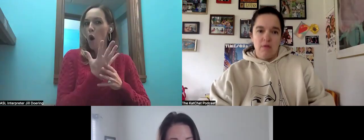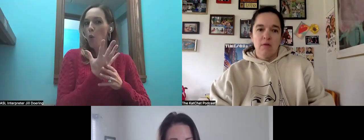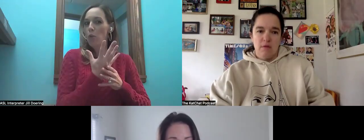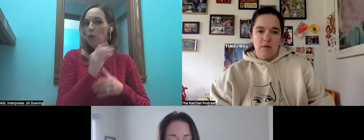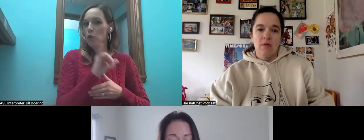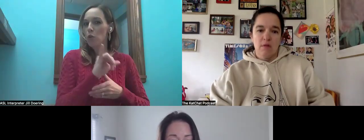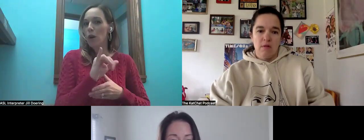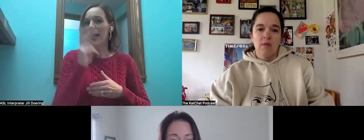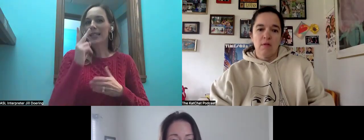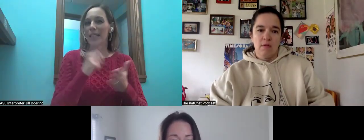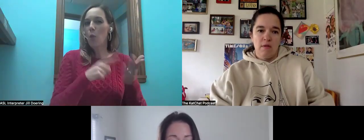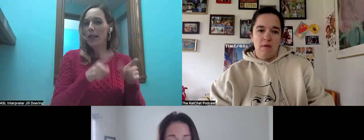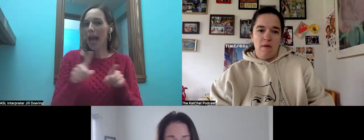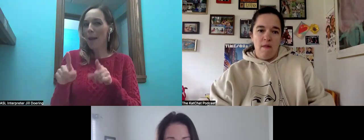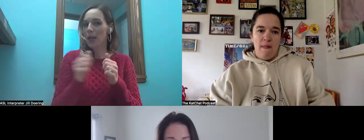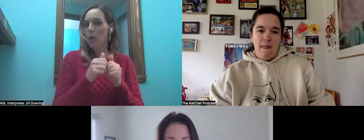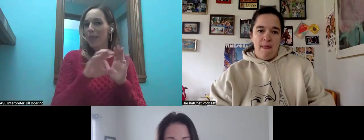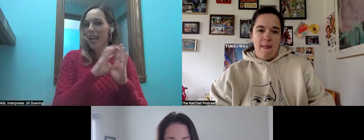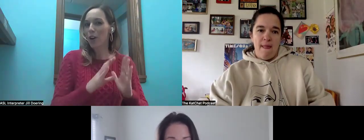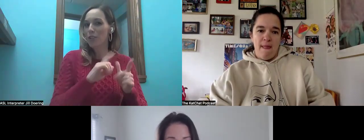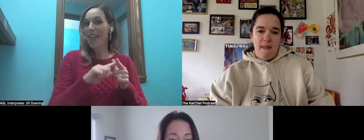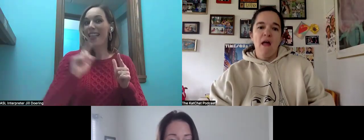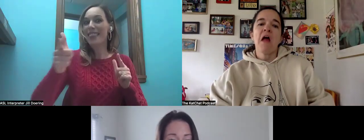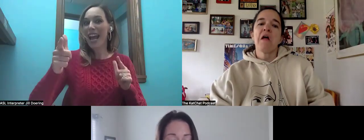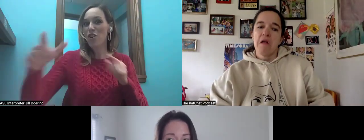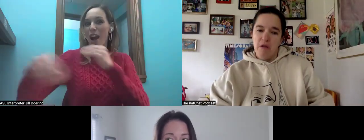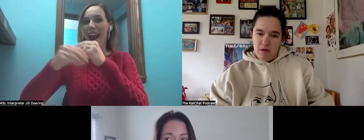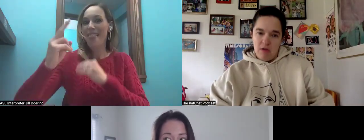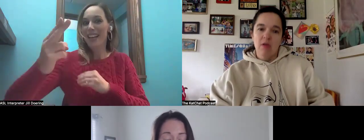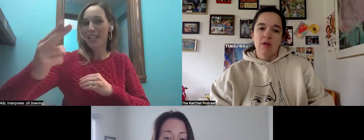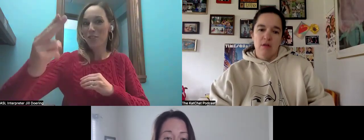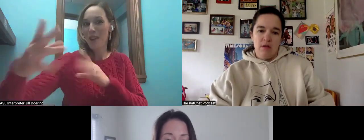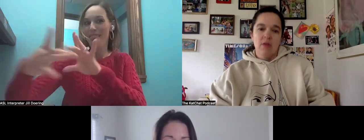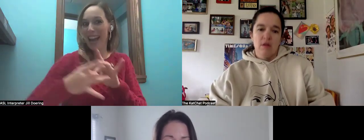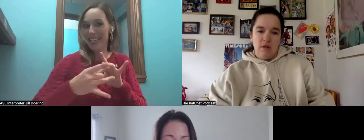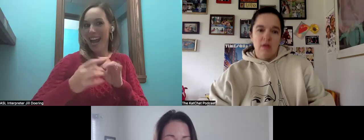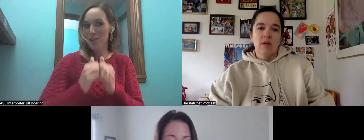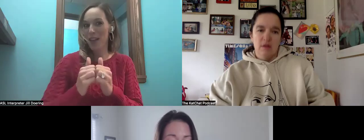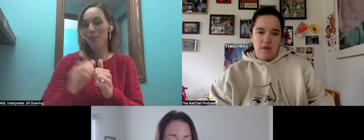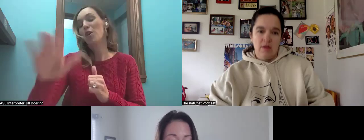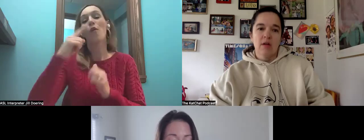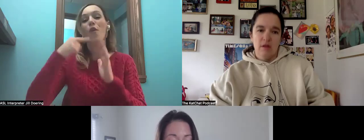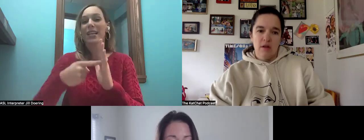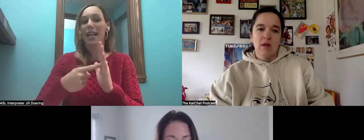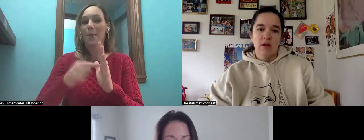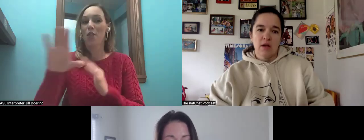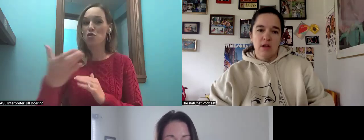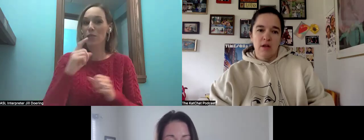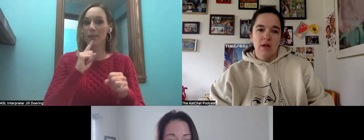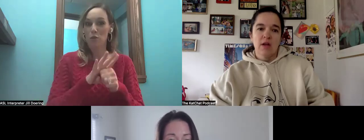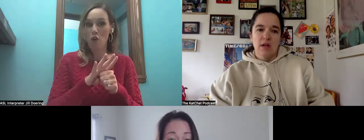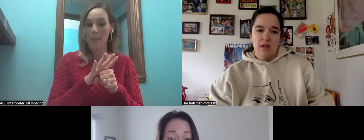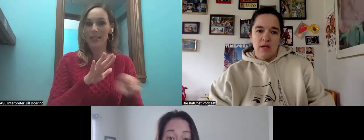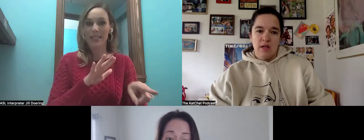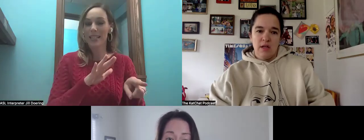going, and then I tie it together. So take the Christmas Promise, where the past and the present